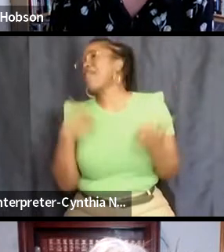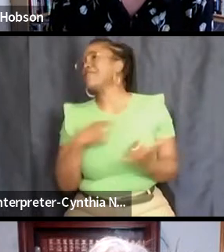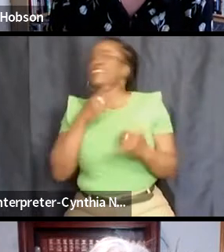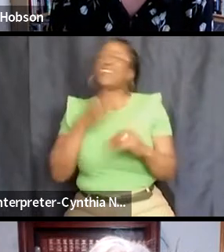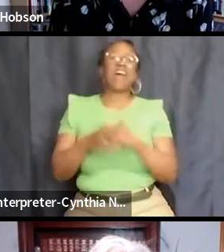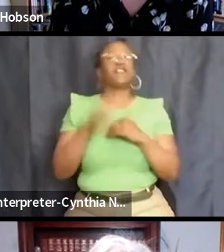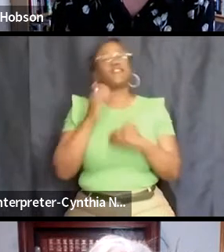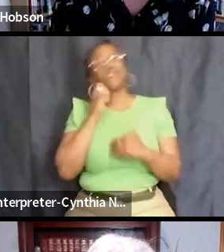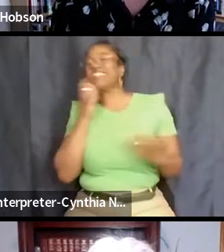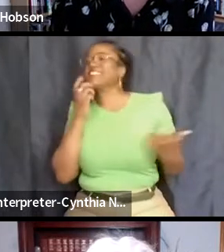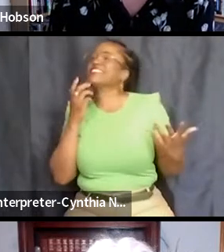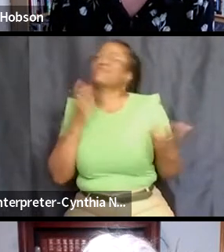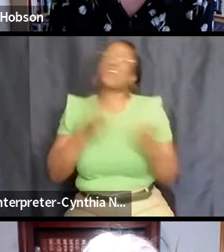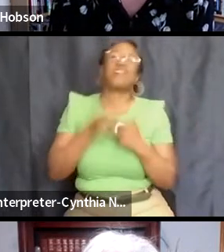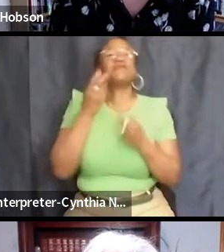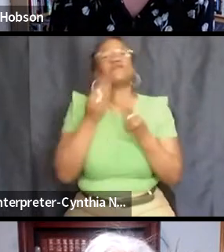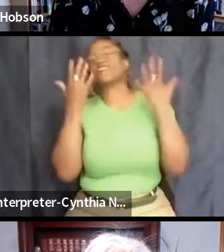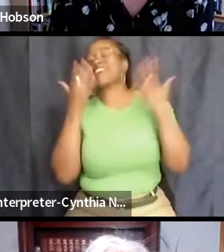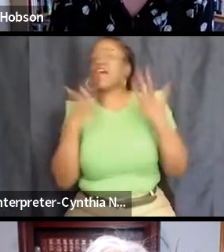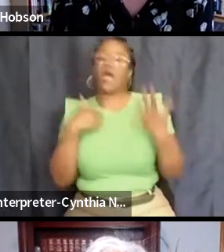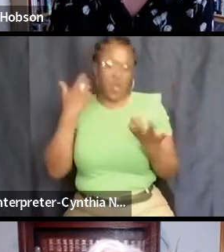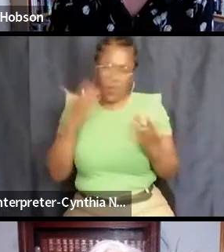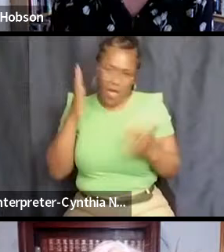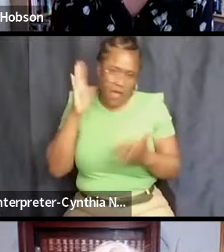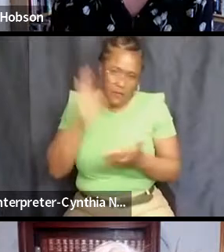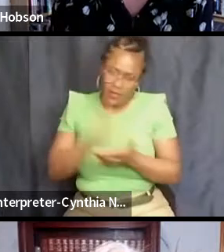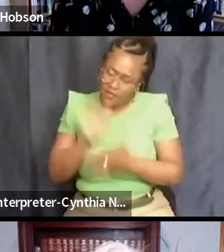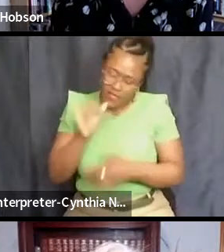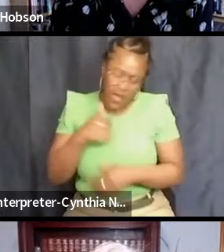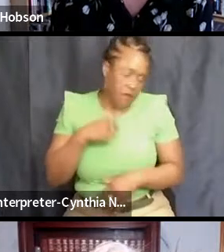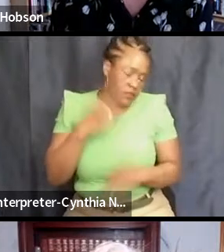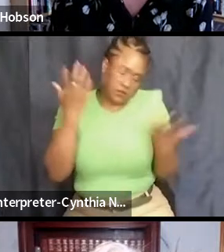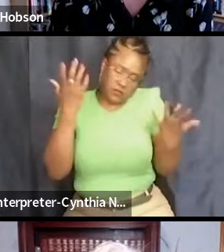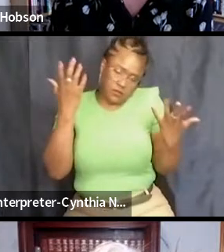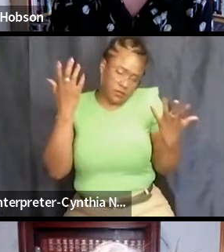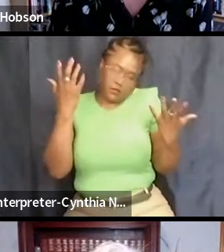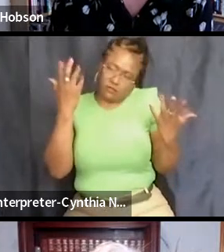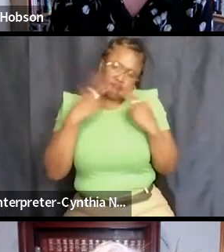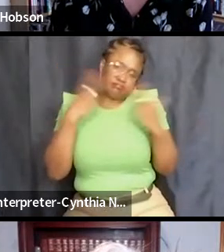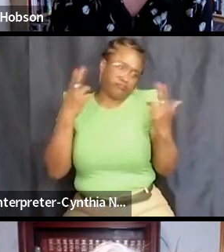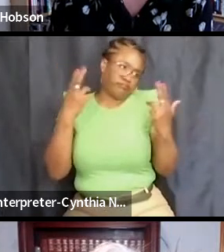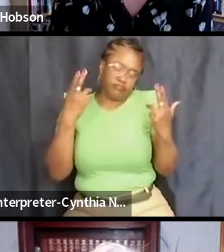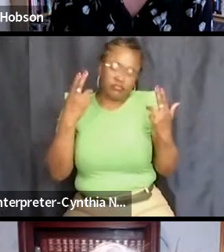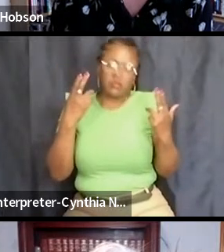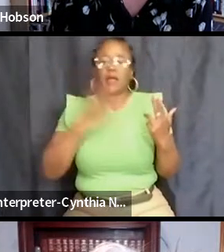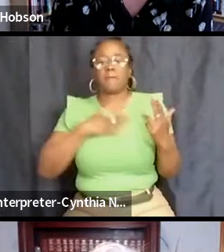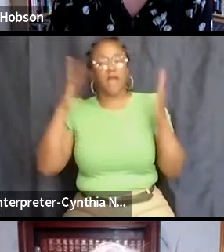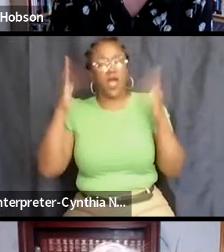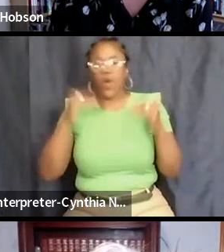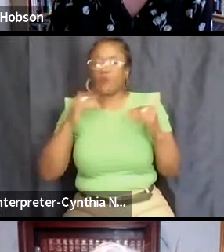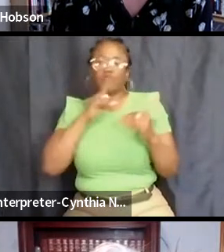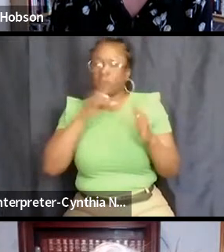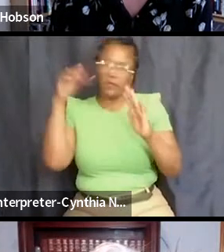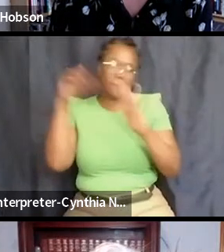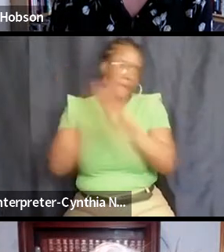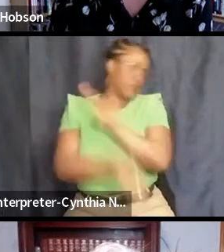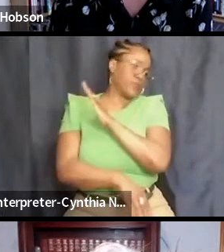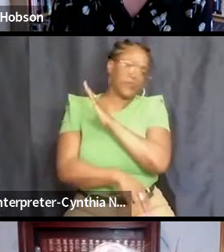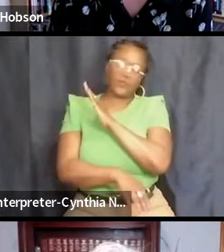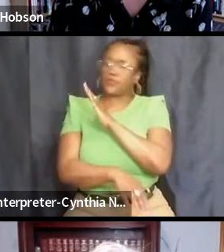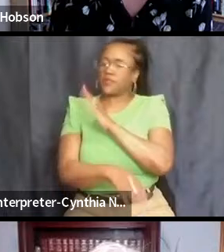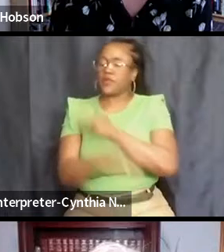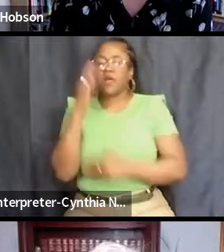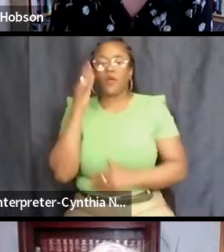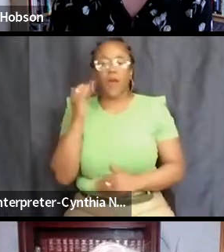post-racial society. I don't know why I believed that, but I did. I guess I was naive. And my hopes were quickly punctured by the